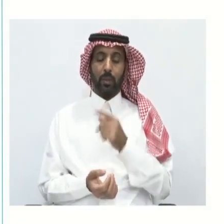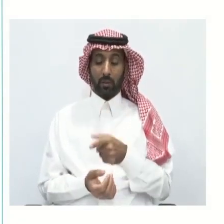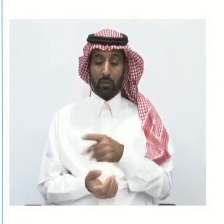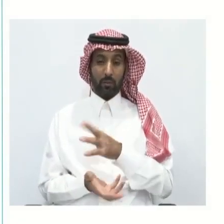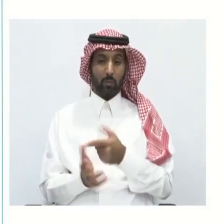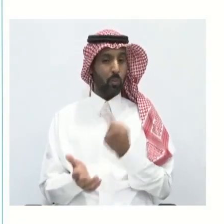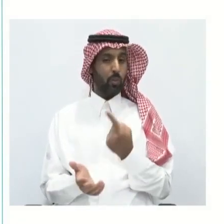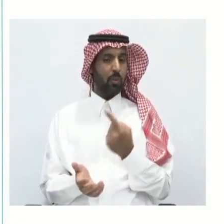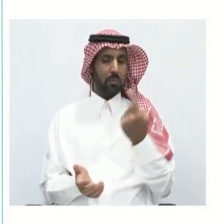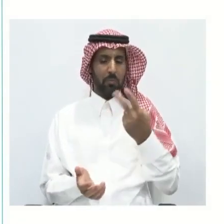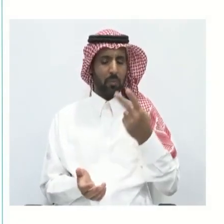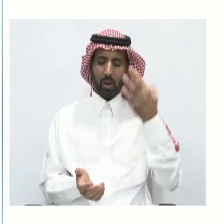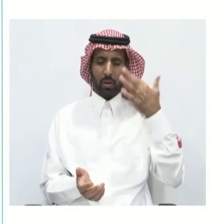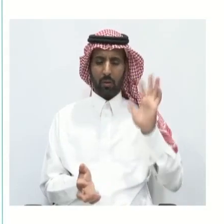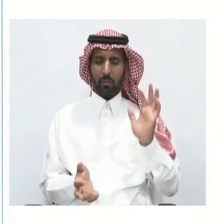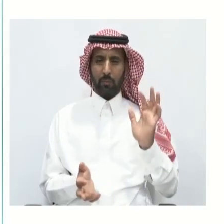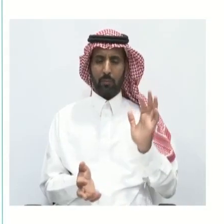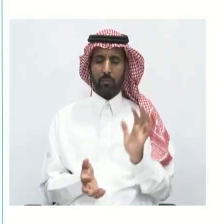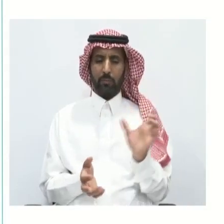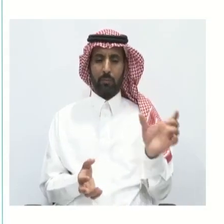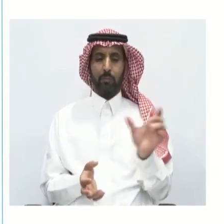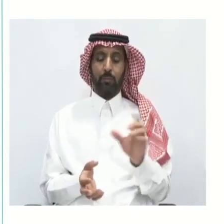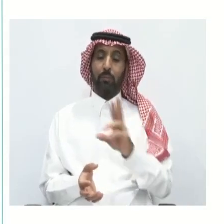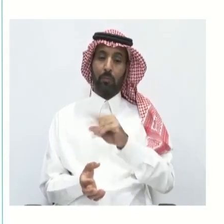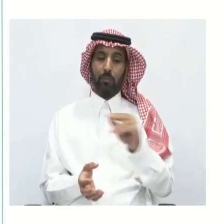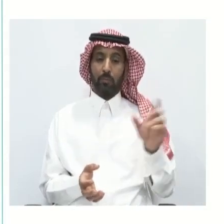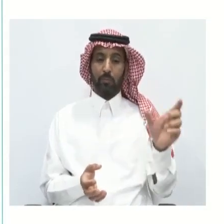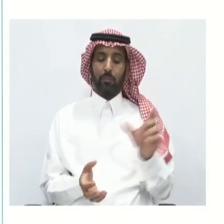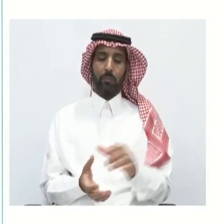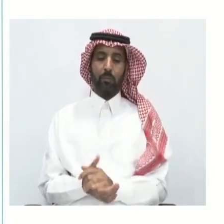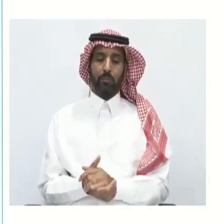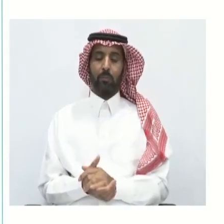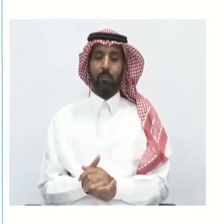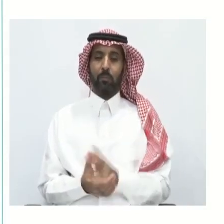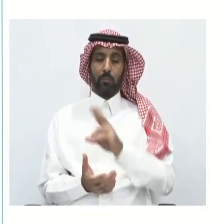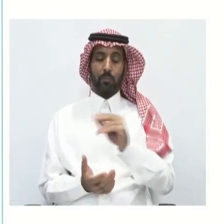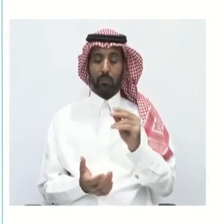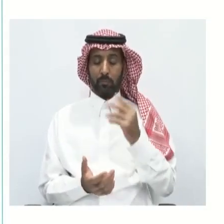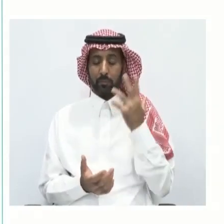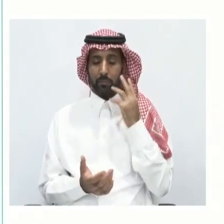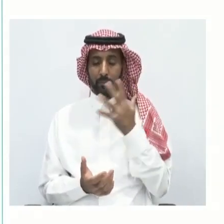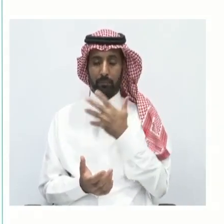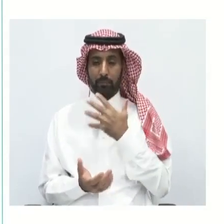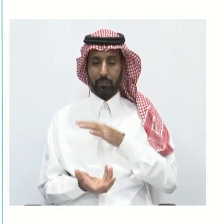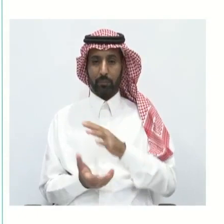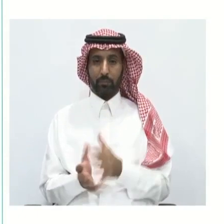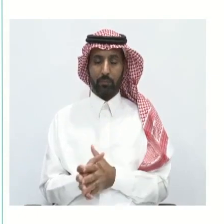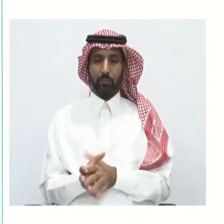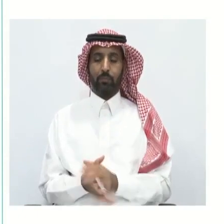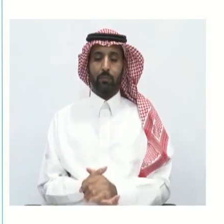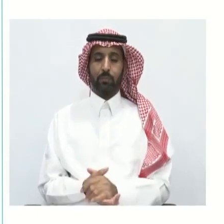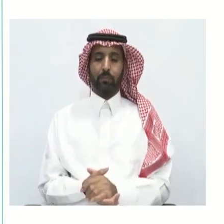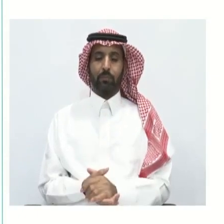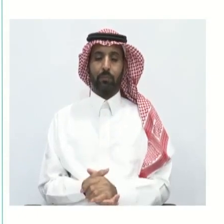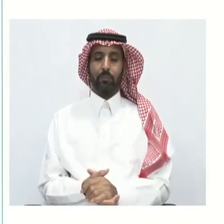it's singular or plural, they're both the same adjective. Saudi Arabia and Emirates are interesting